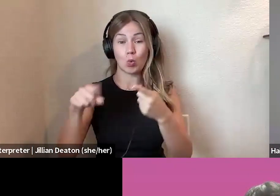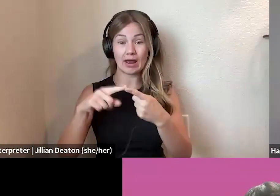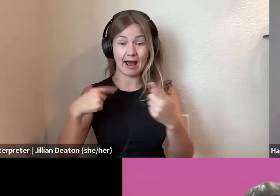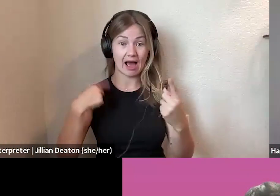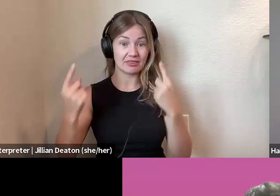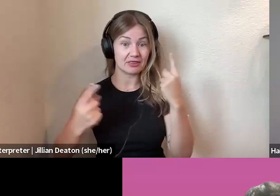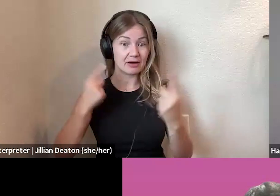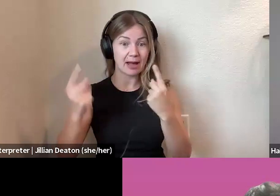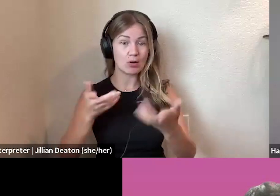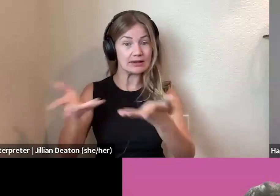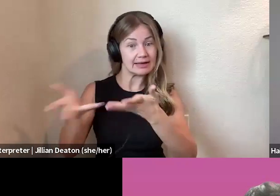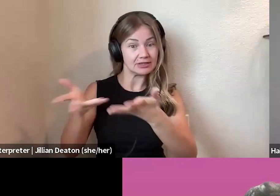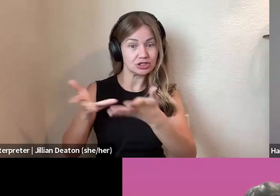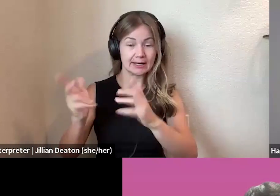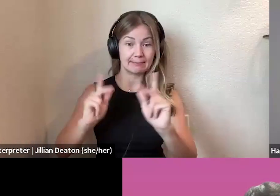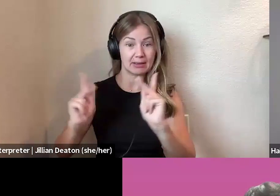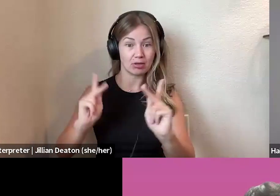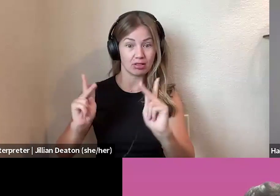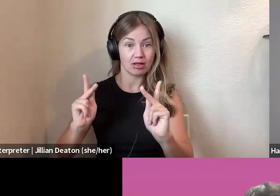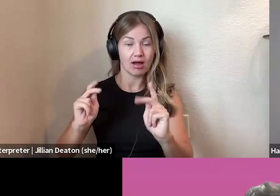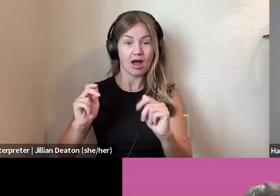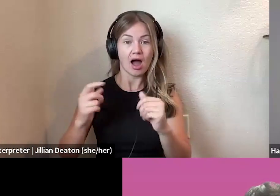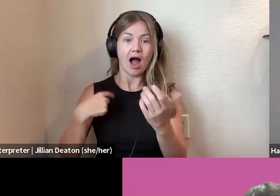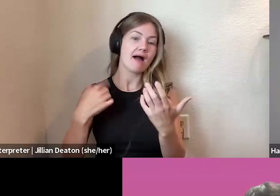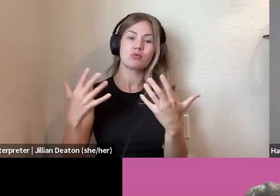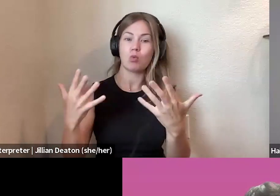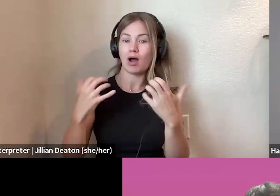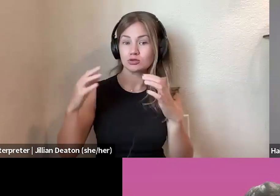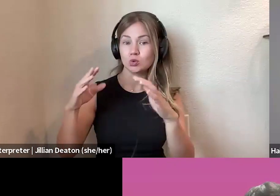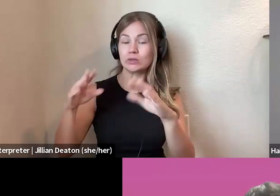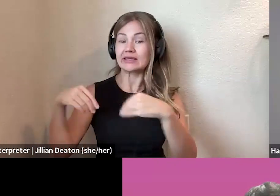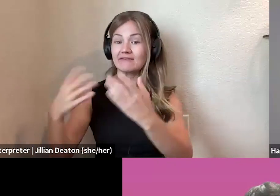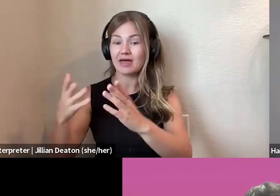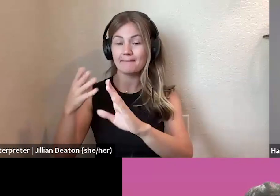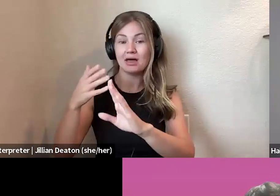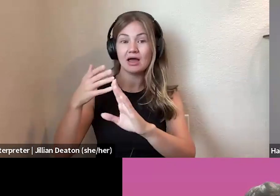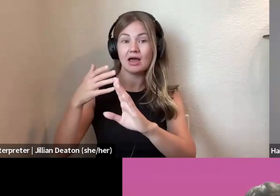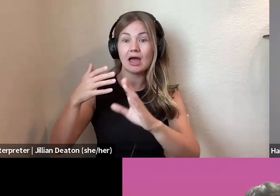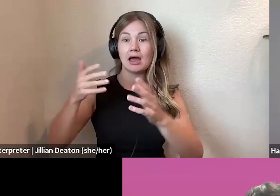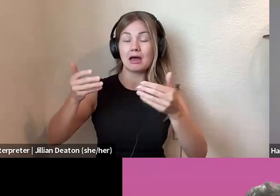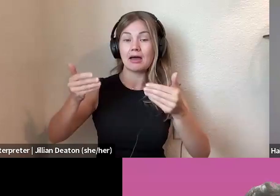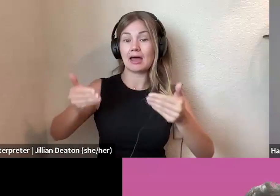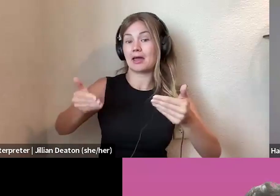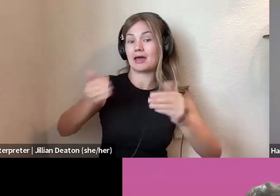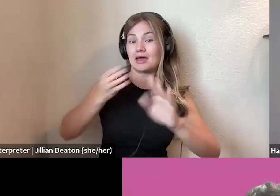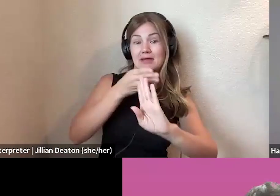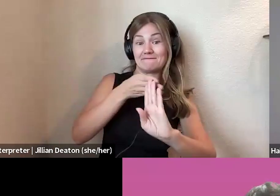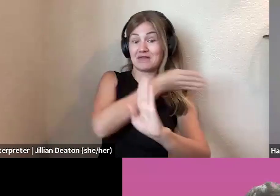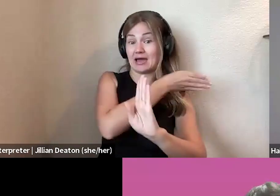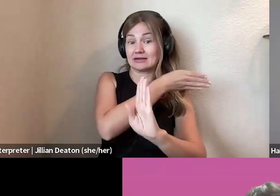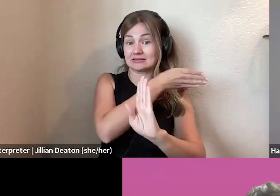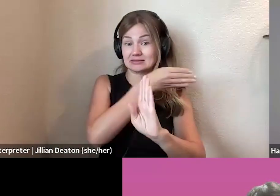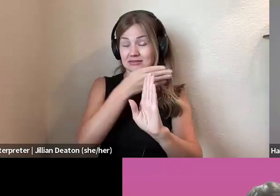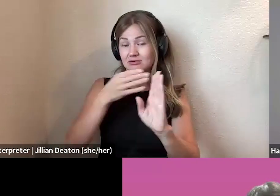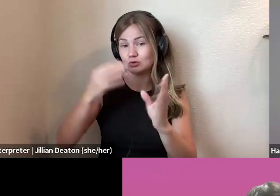I want to, again, within reason and discretion, I want to give them advance news. So what I might